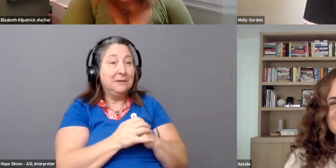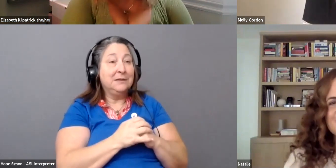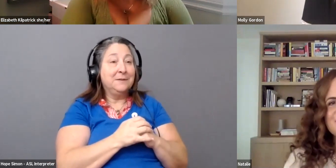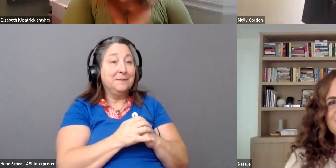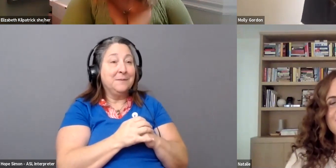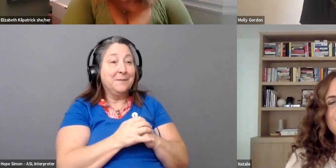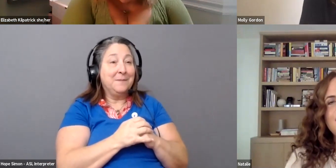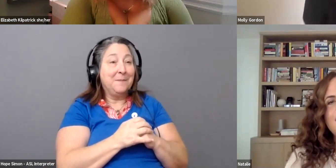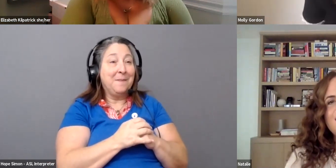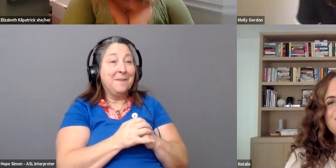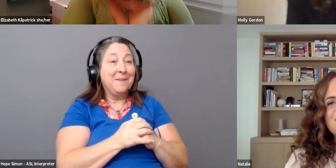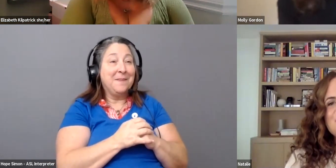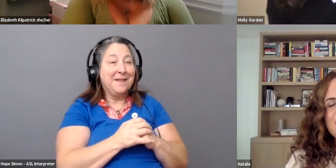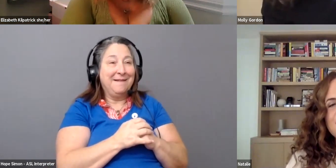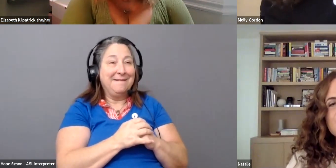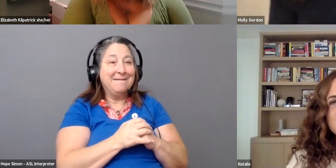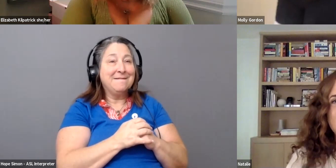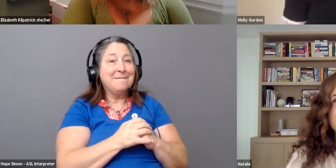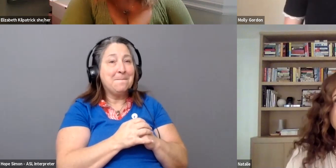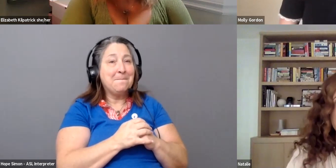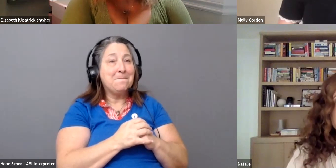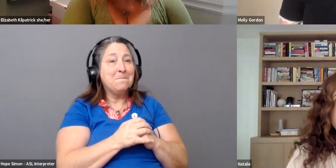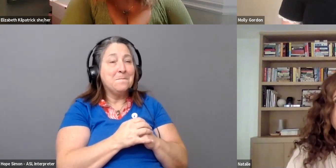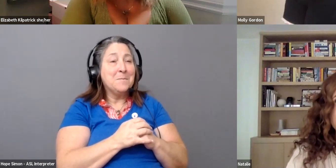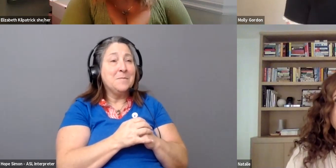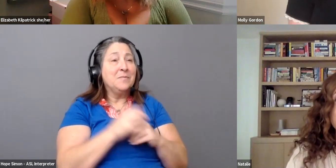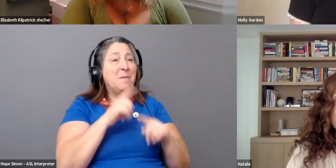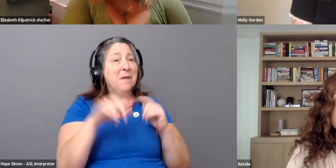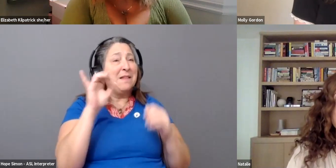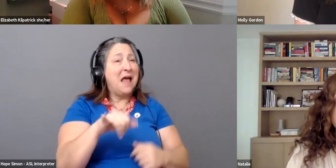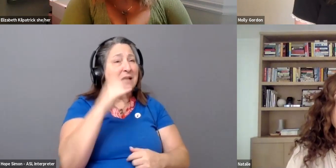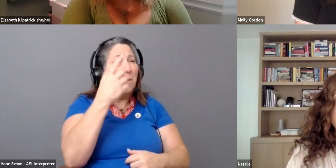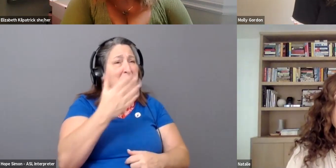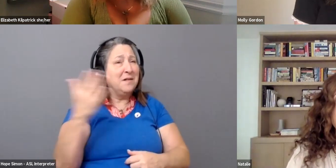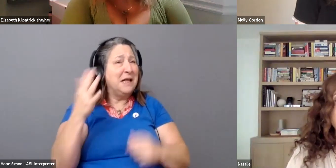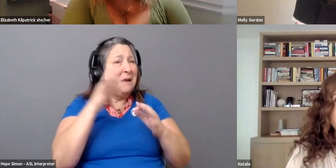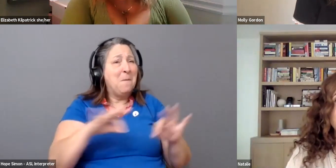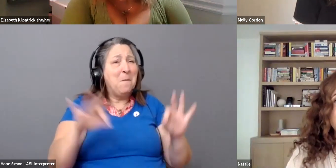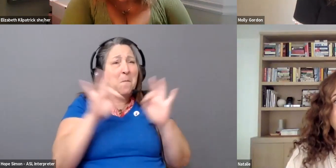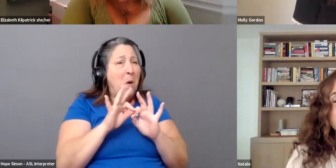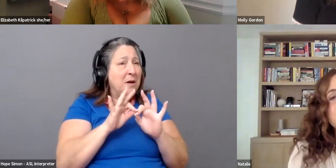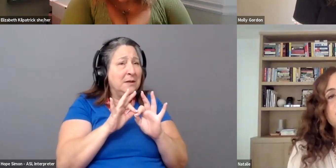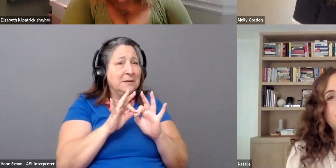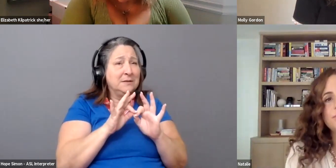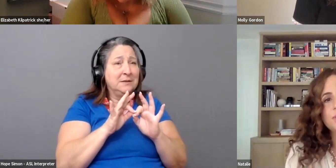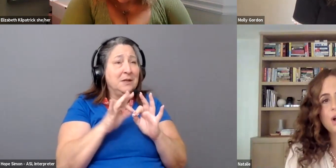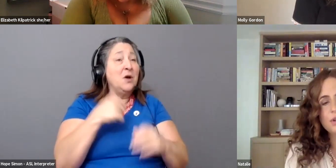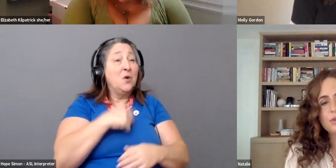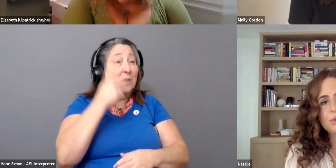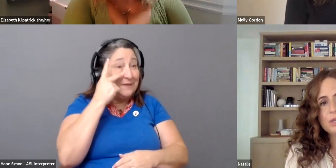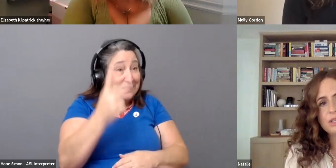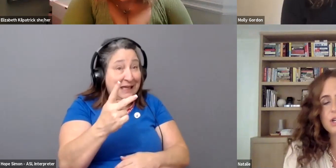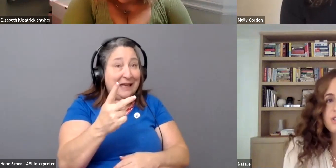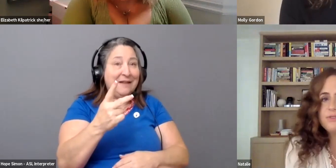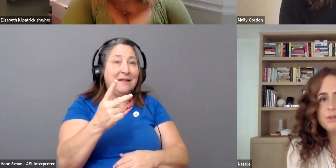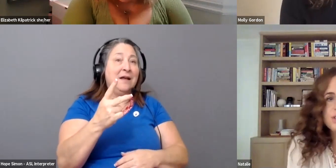That's going to go great. But I think that's one of the things that was really important to me, that we don't need, you know, we've seen the rom-com where